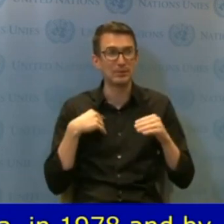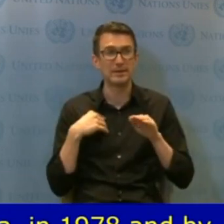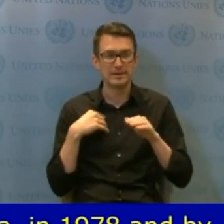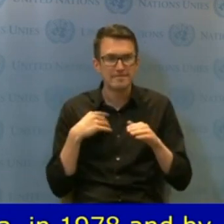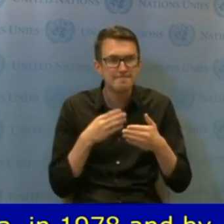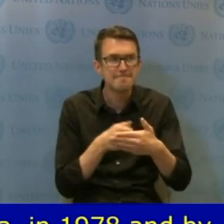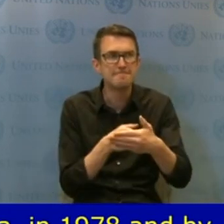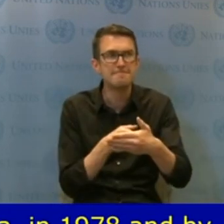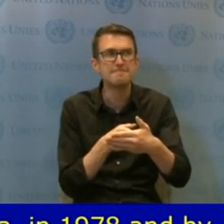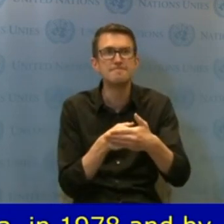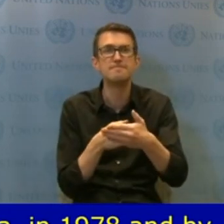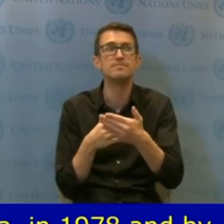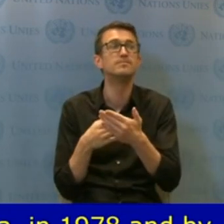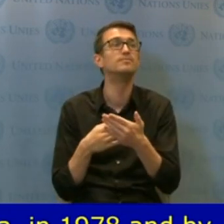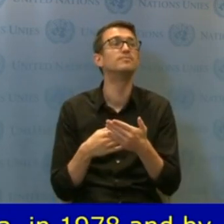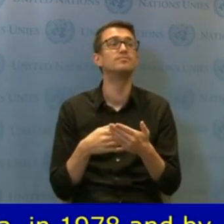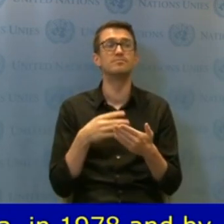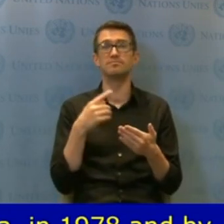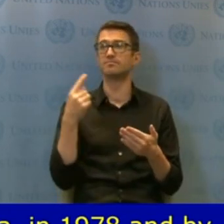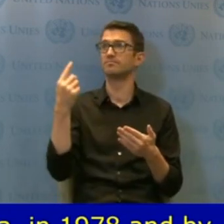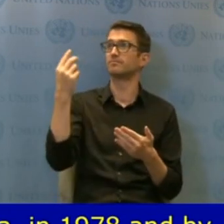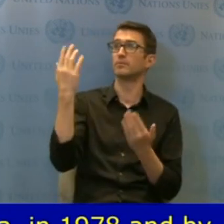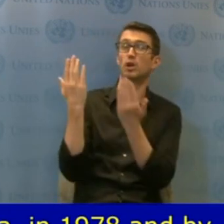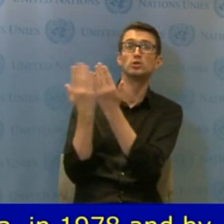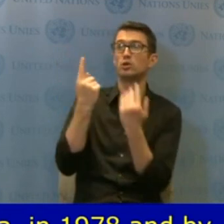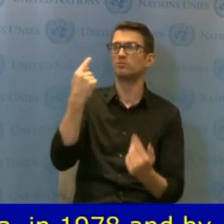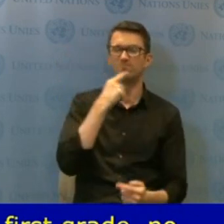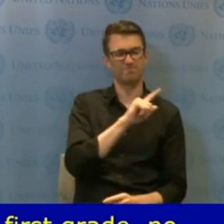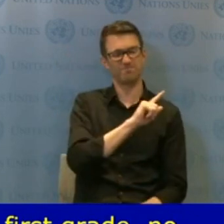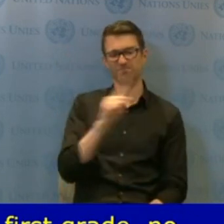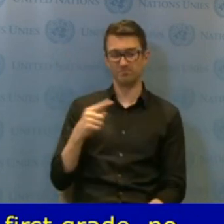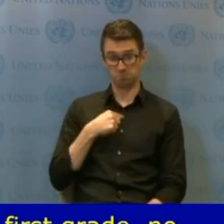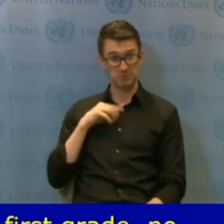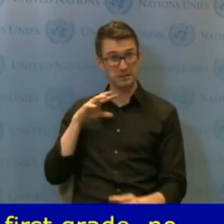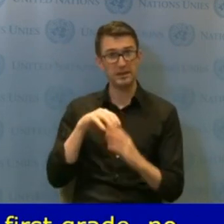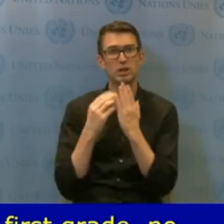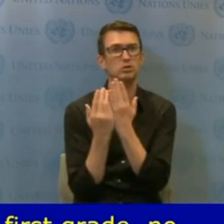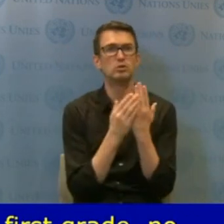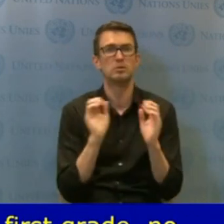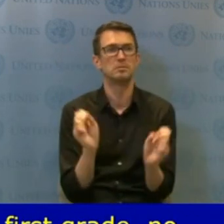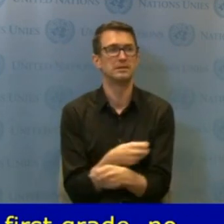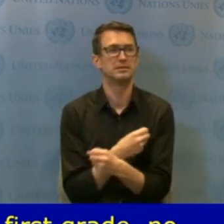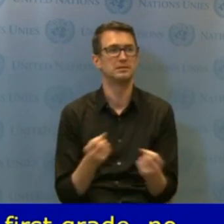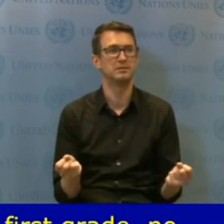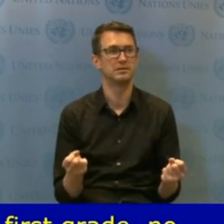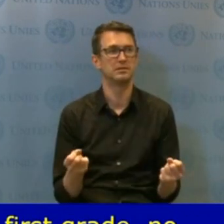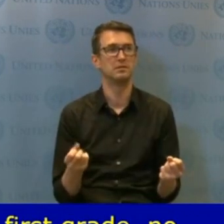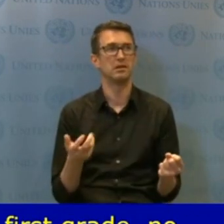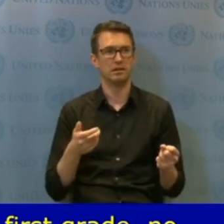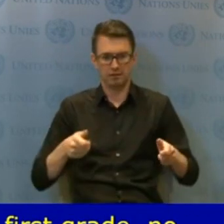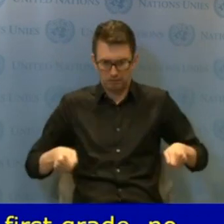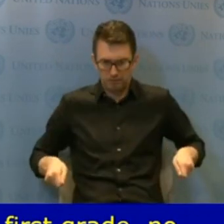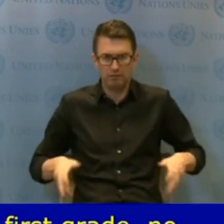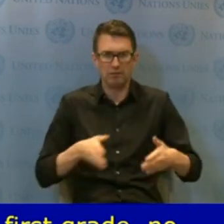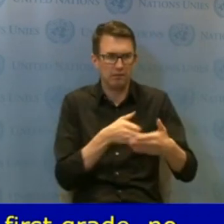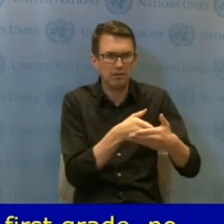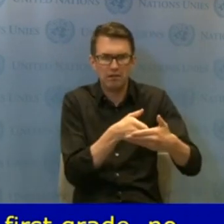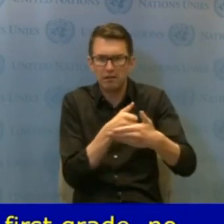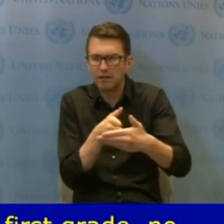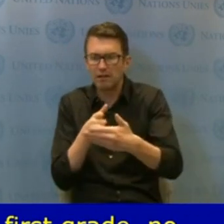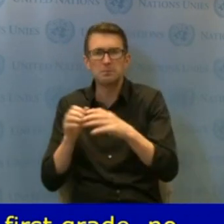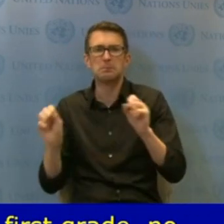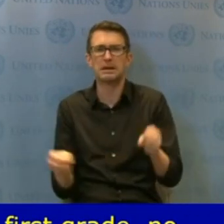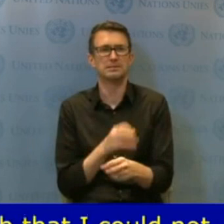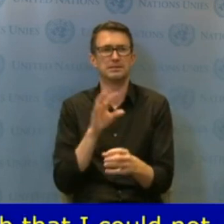be incorporated into that class, that there would be too many barriers, and that it would be better for me to